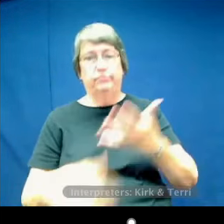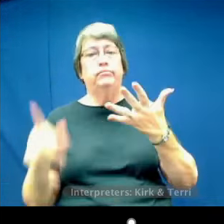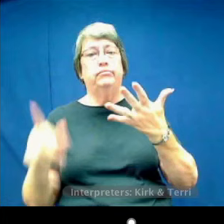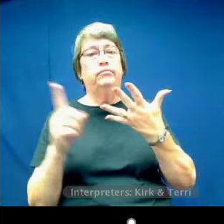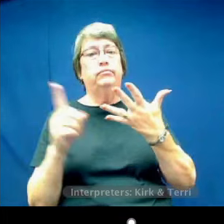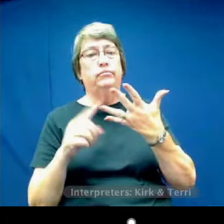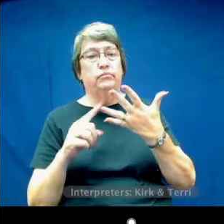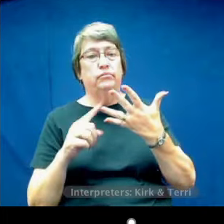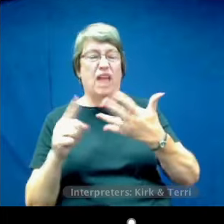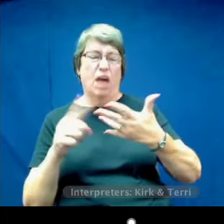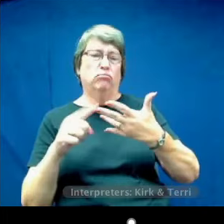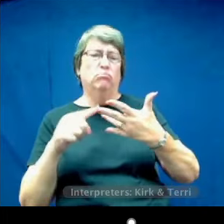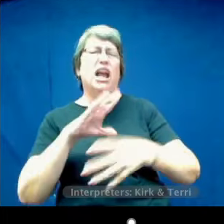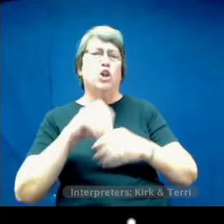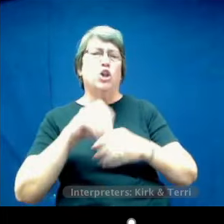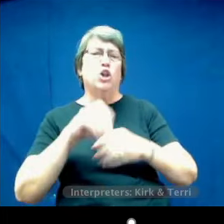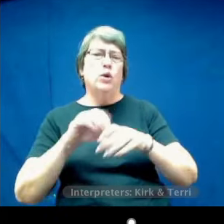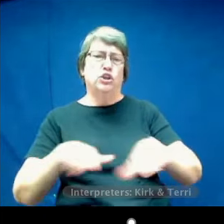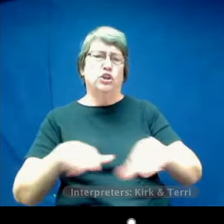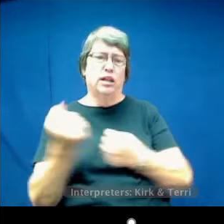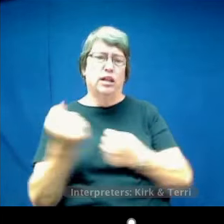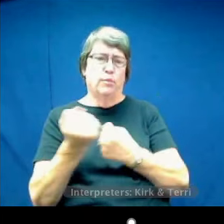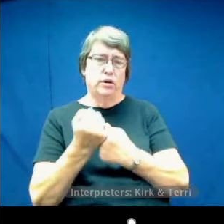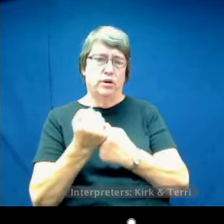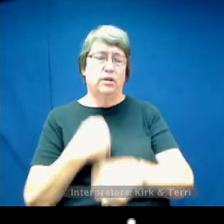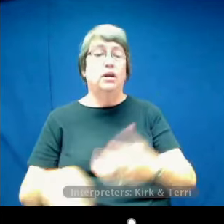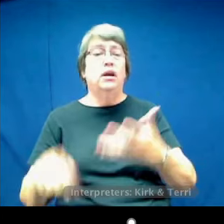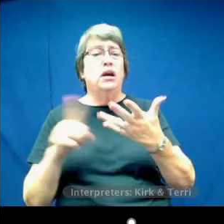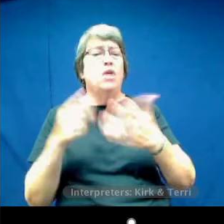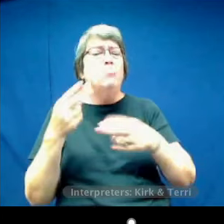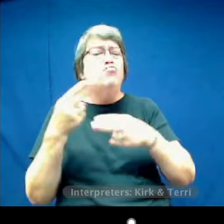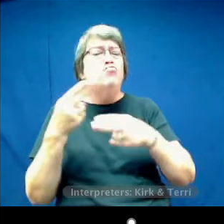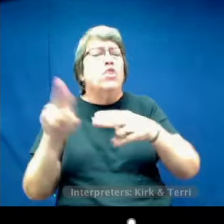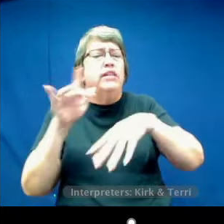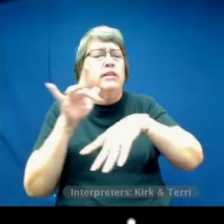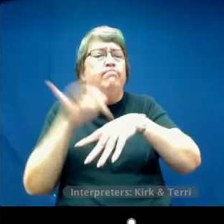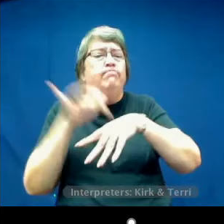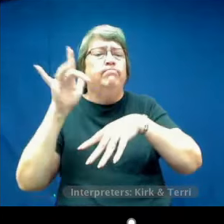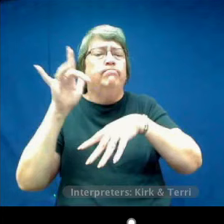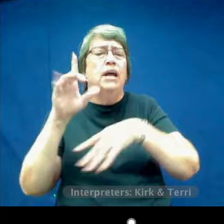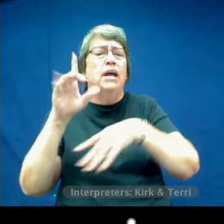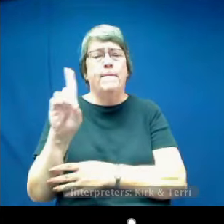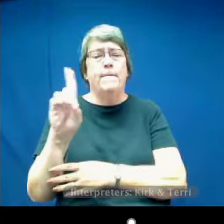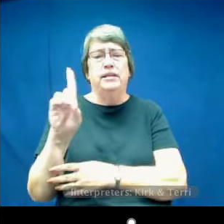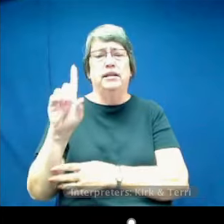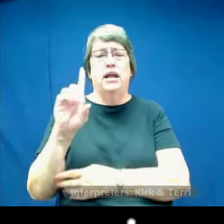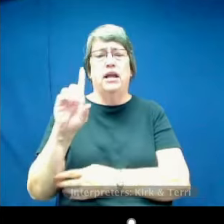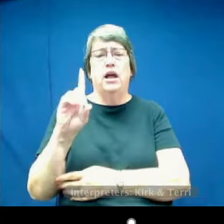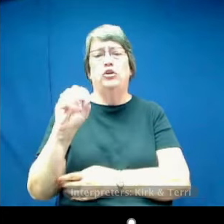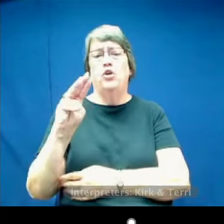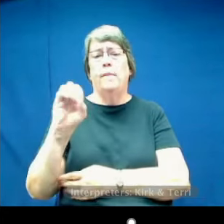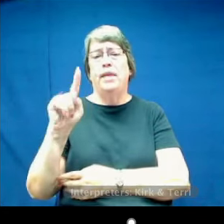including child support. We'll briefly touch on some domestic violence matters that are heard in family court.